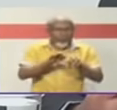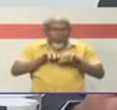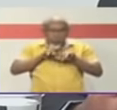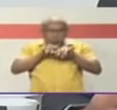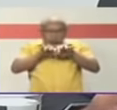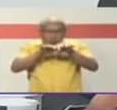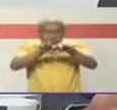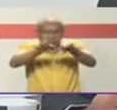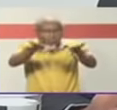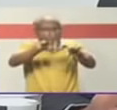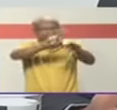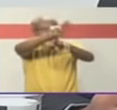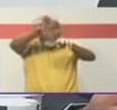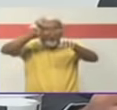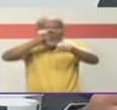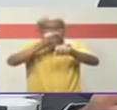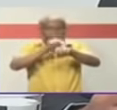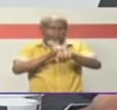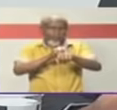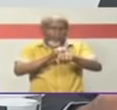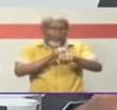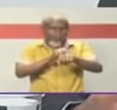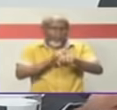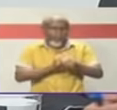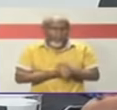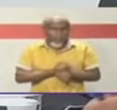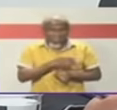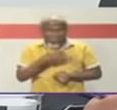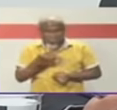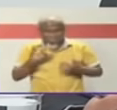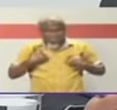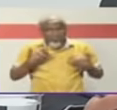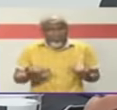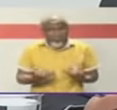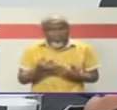And with the Delta variant, which is more transmissible,